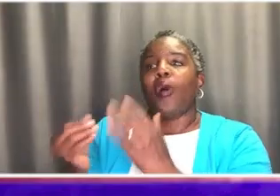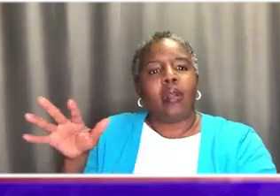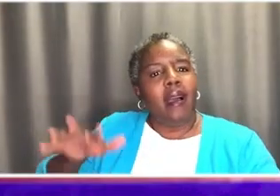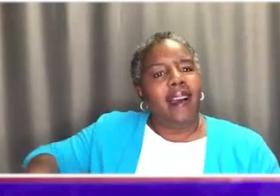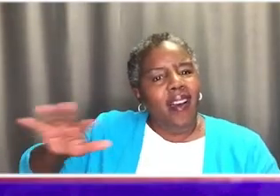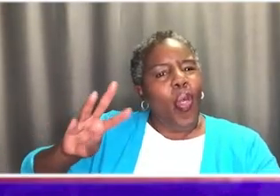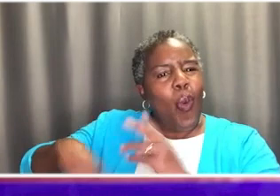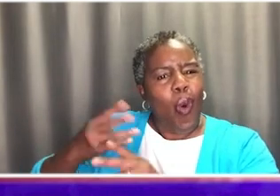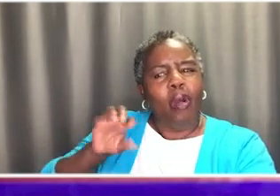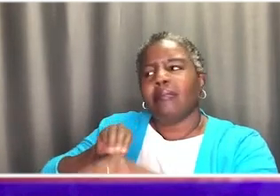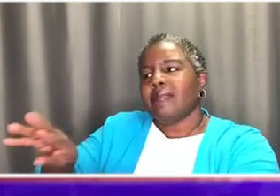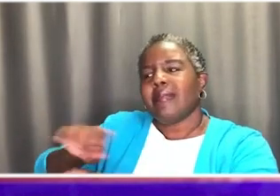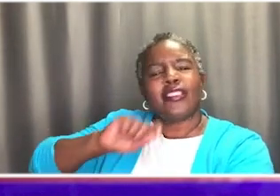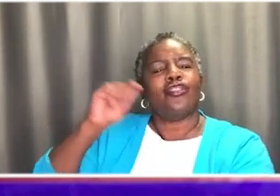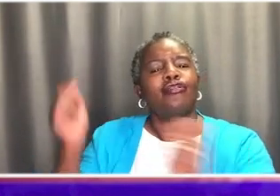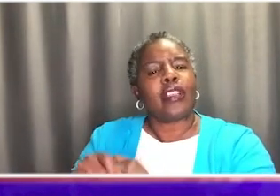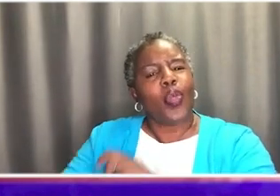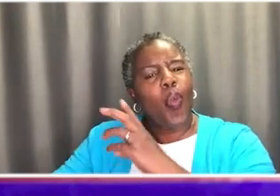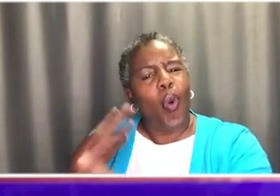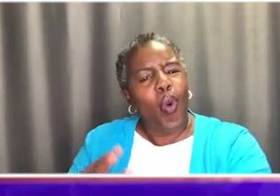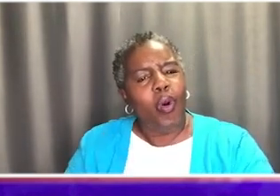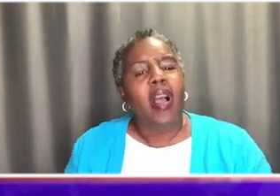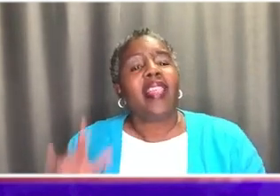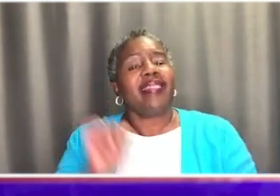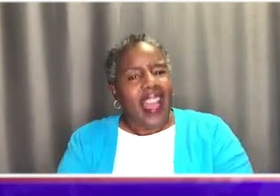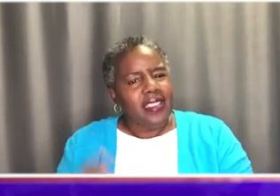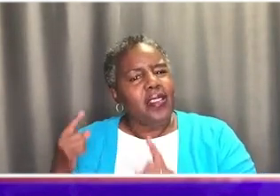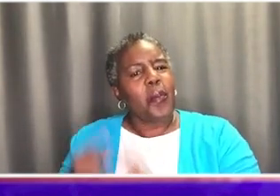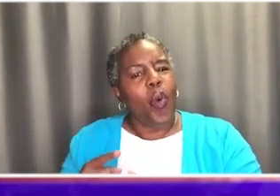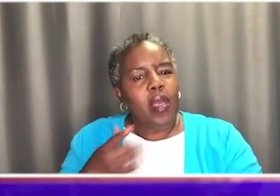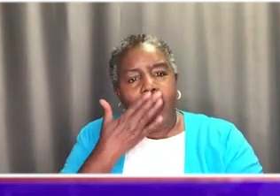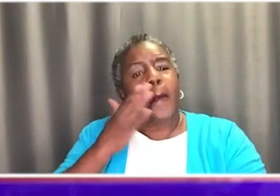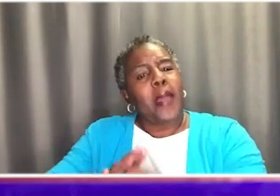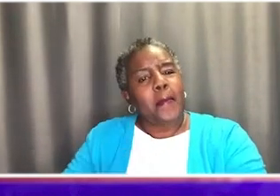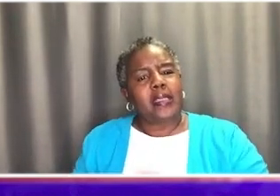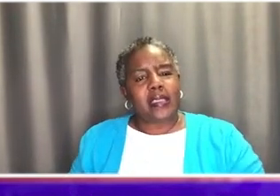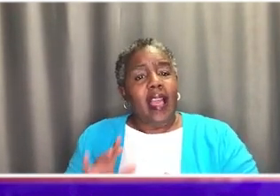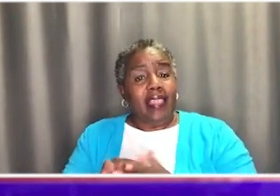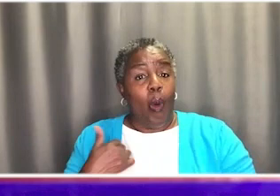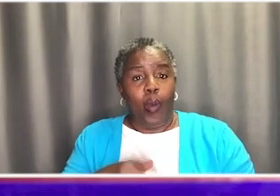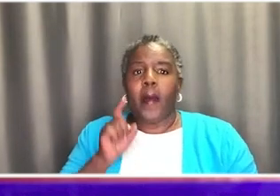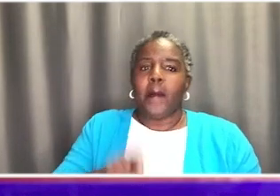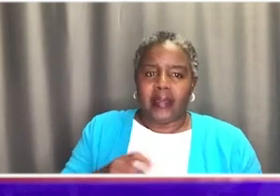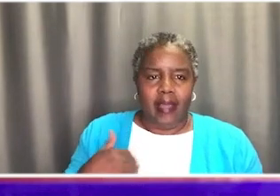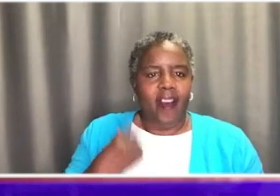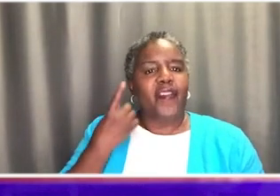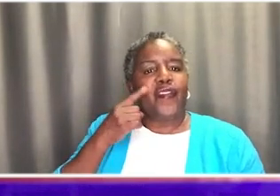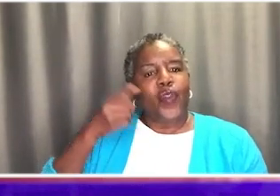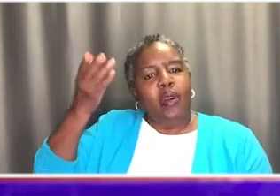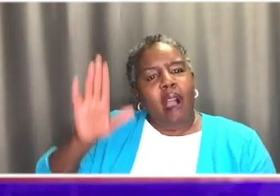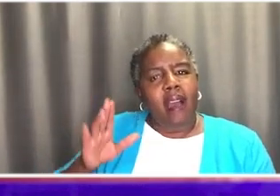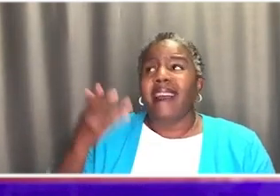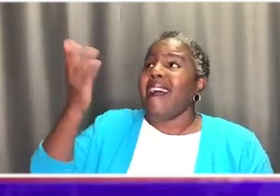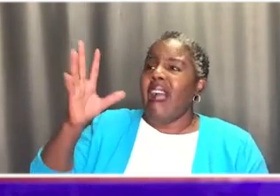and transform the world. That is the commitment that we have to have. God